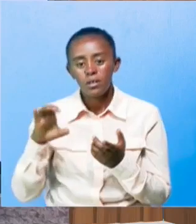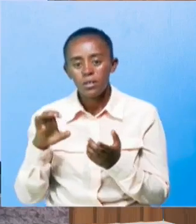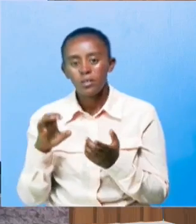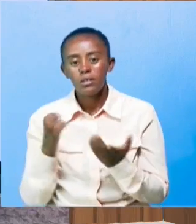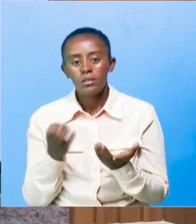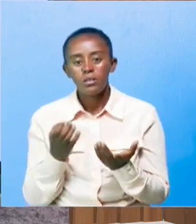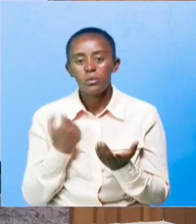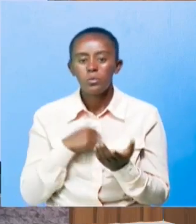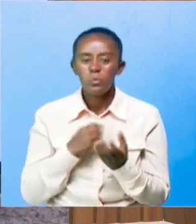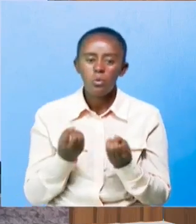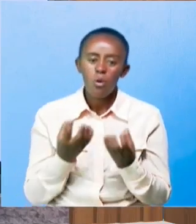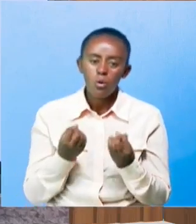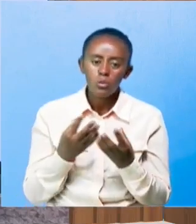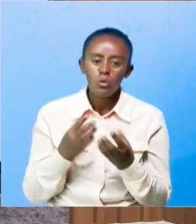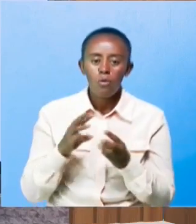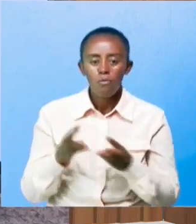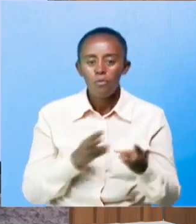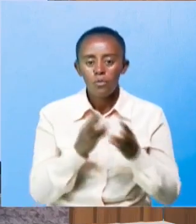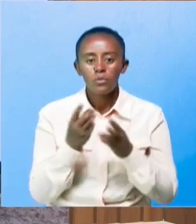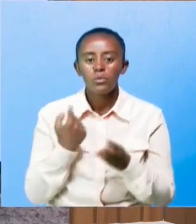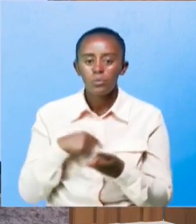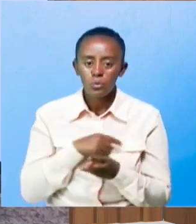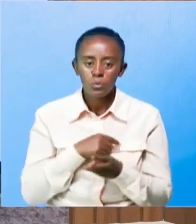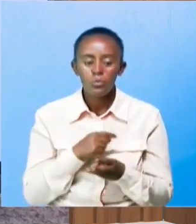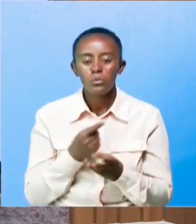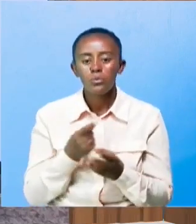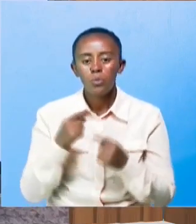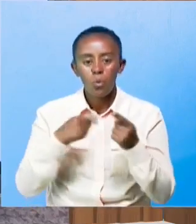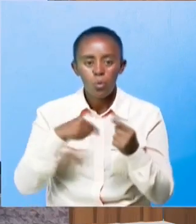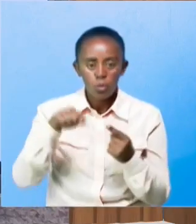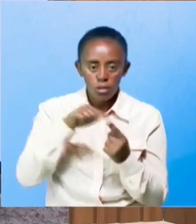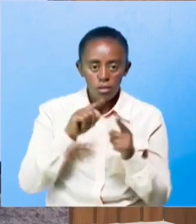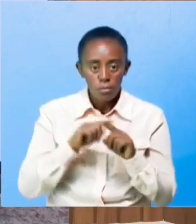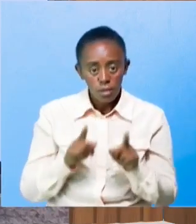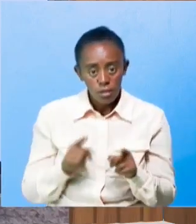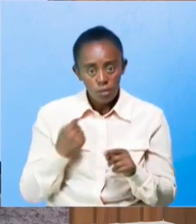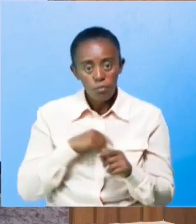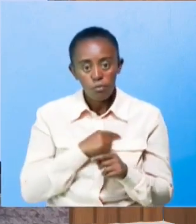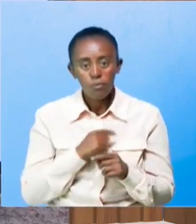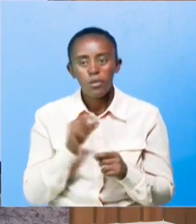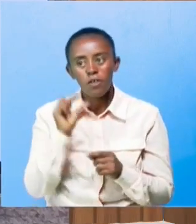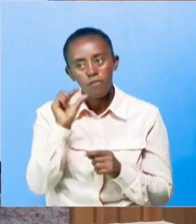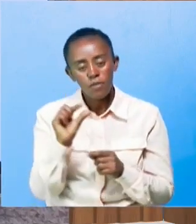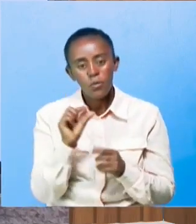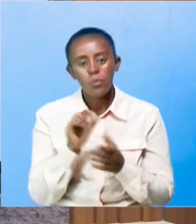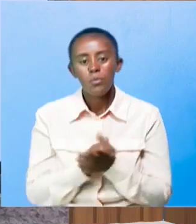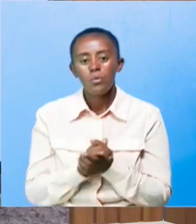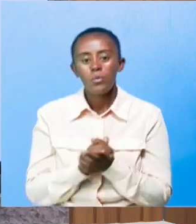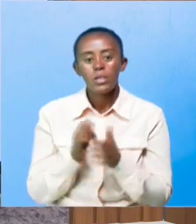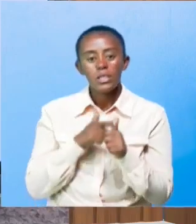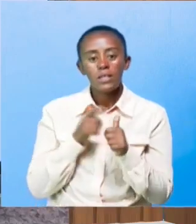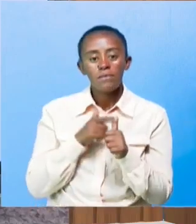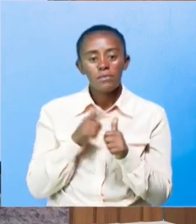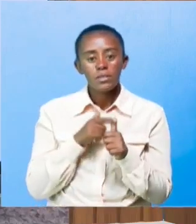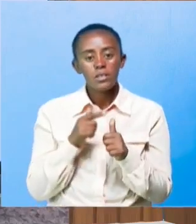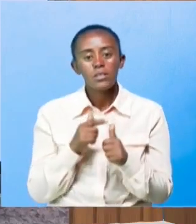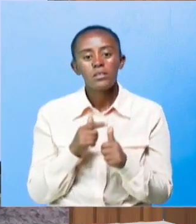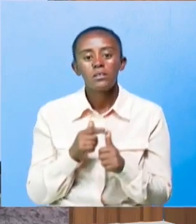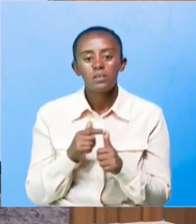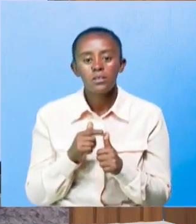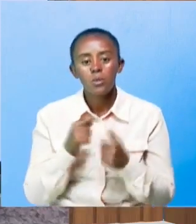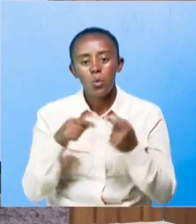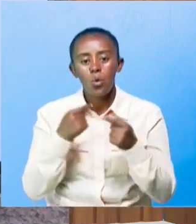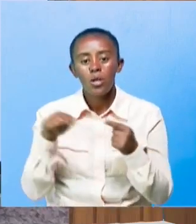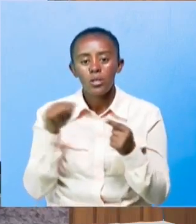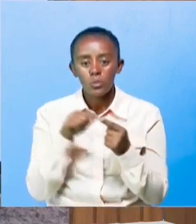have lots of ways that we could use will, going to, but we have a few ways. The first way we could use going